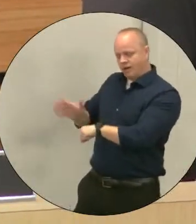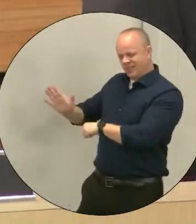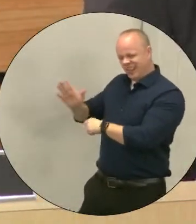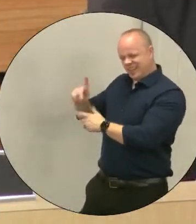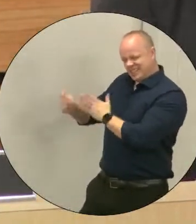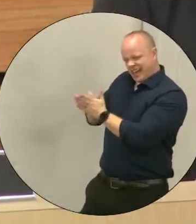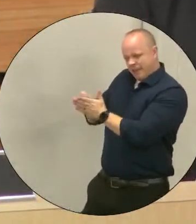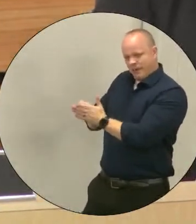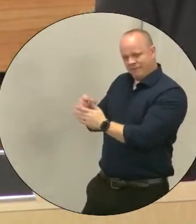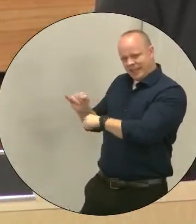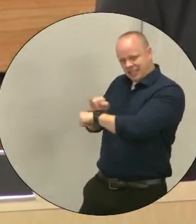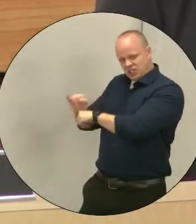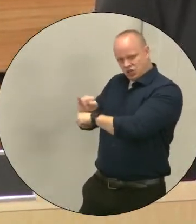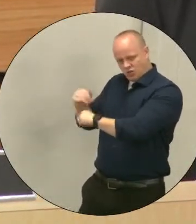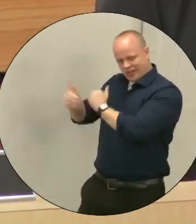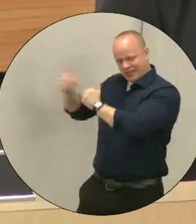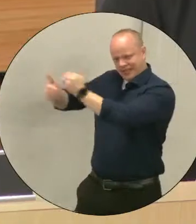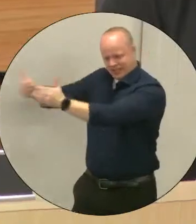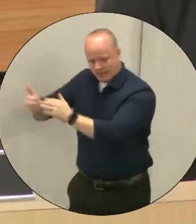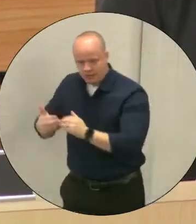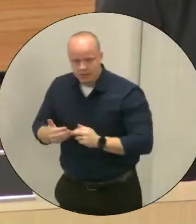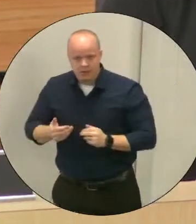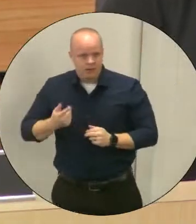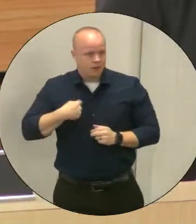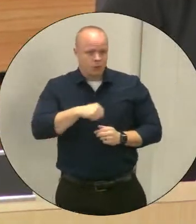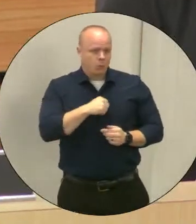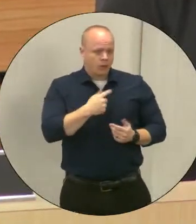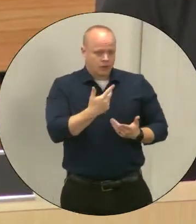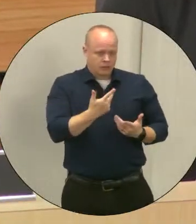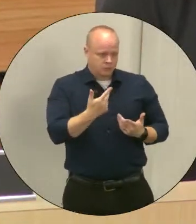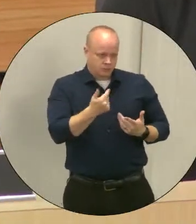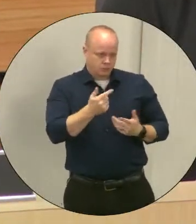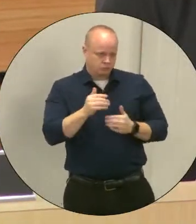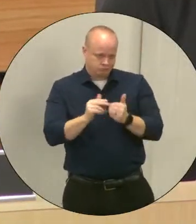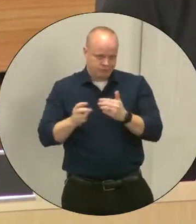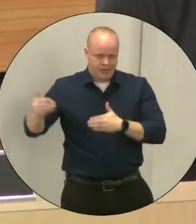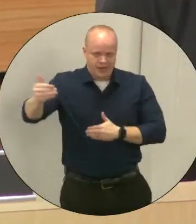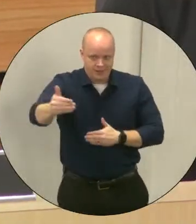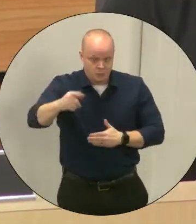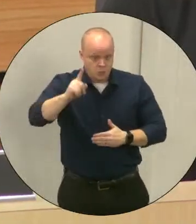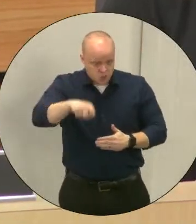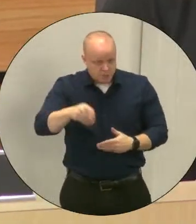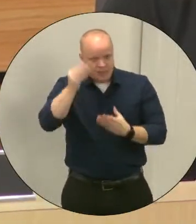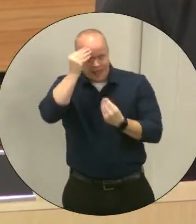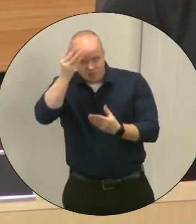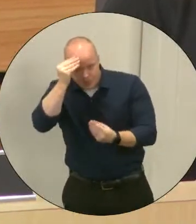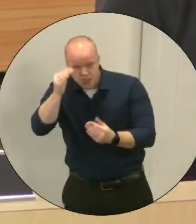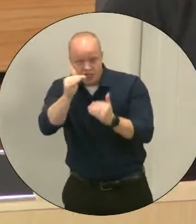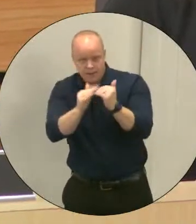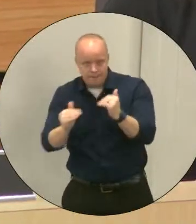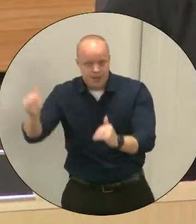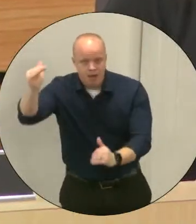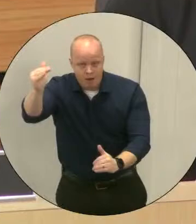industry. We're 2 ages ahead of that. We should be in the age of information and beyond.